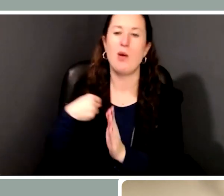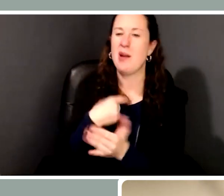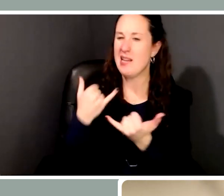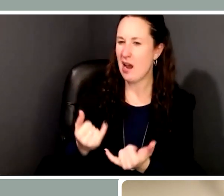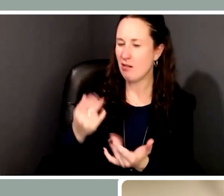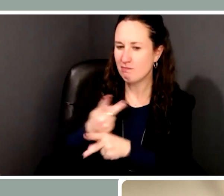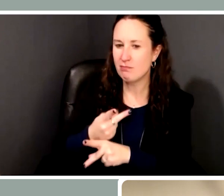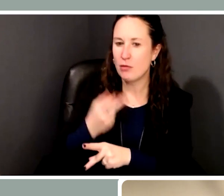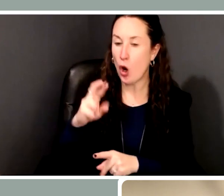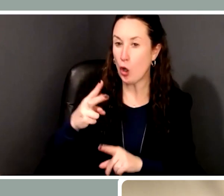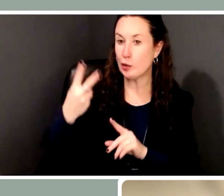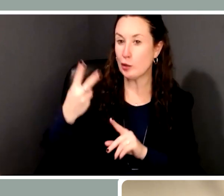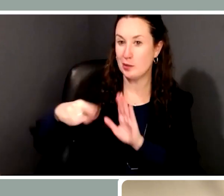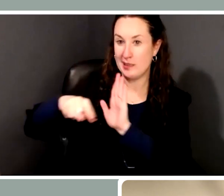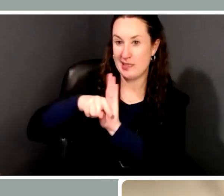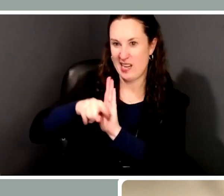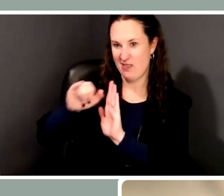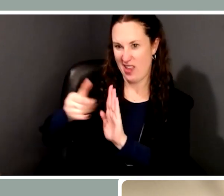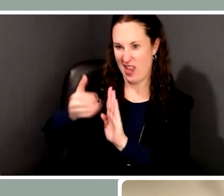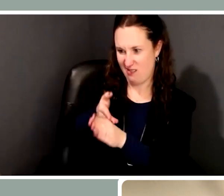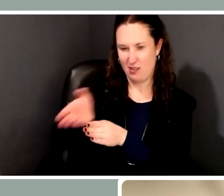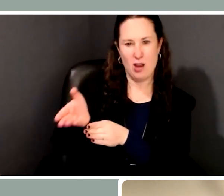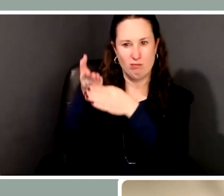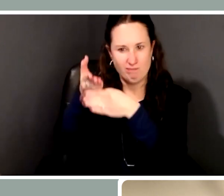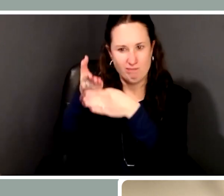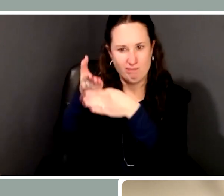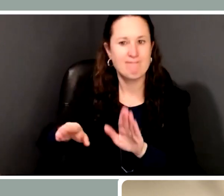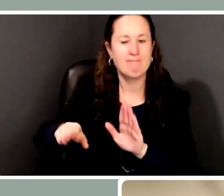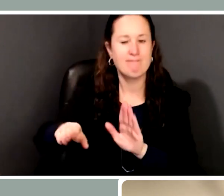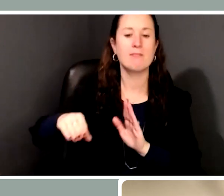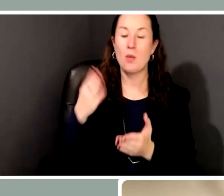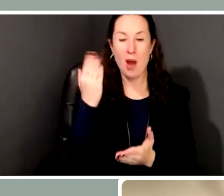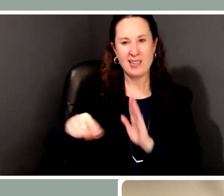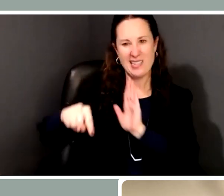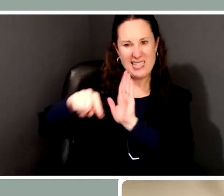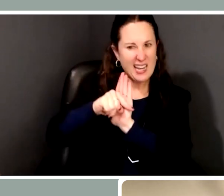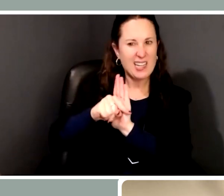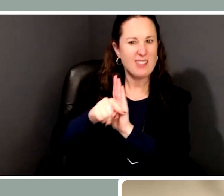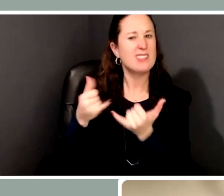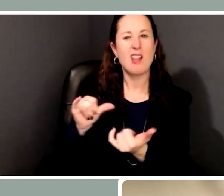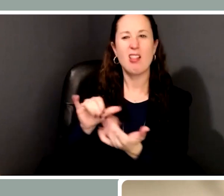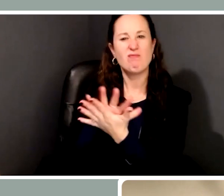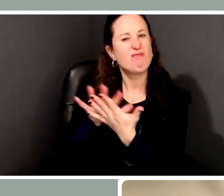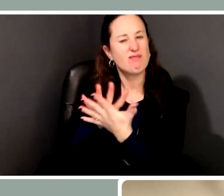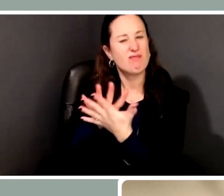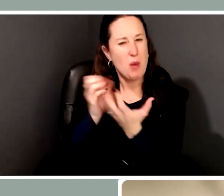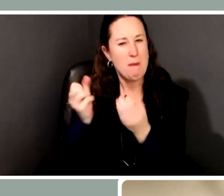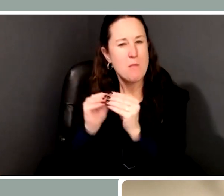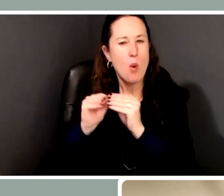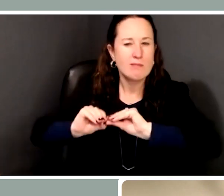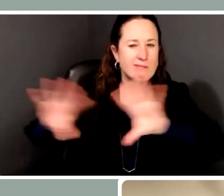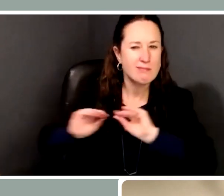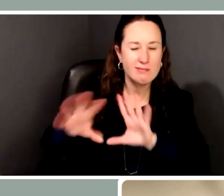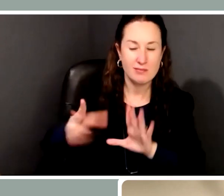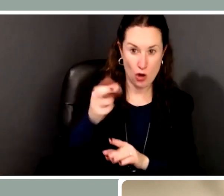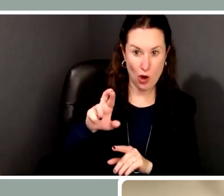And we're now dividing it. We're saying, okay, negative is not clear enough for us anymore. We need to see, is there any HER2